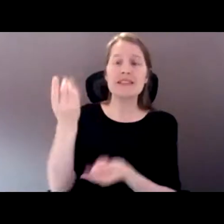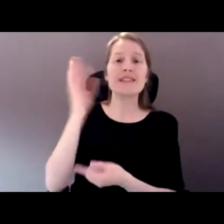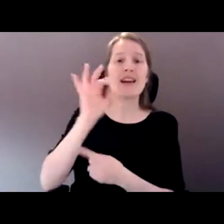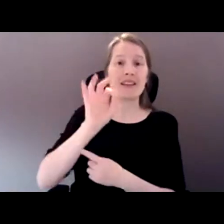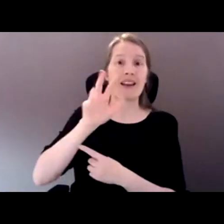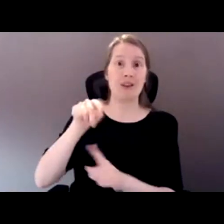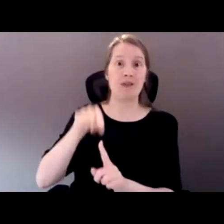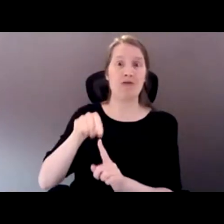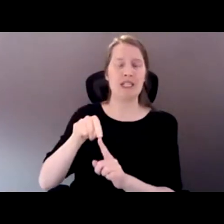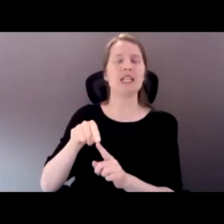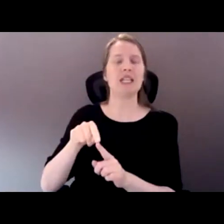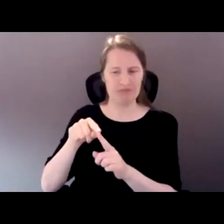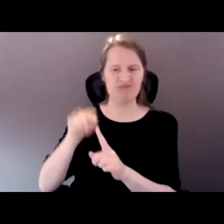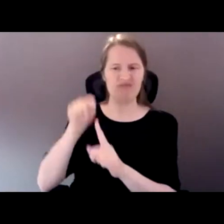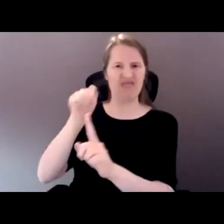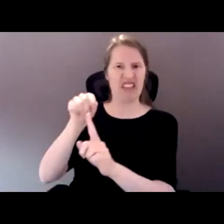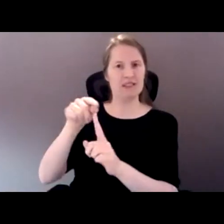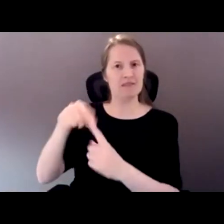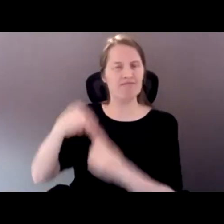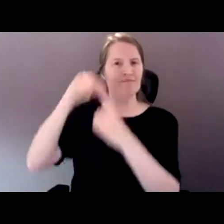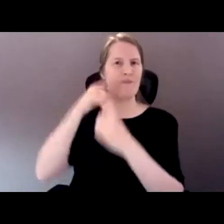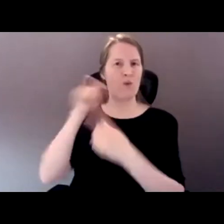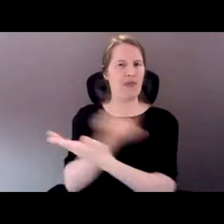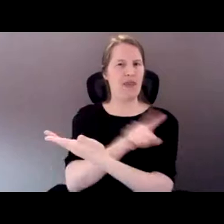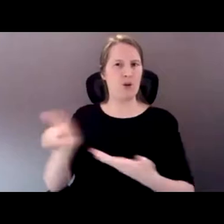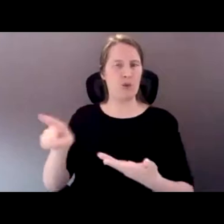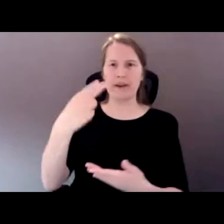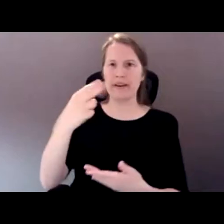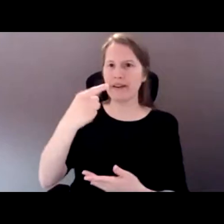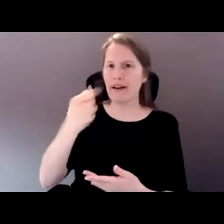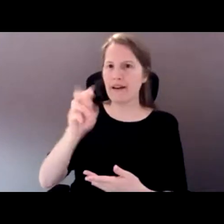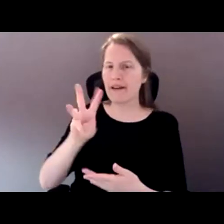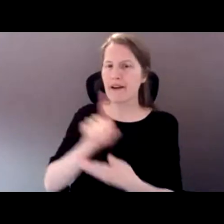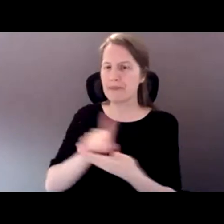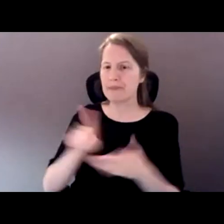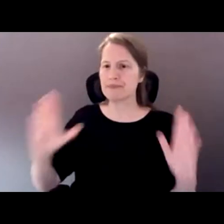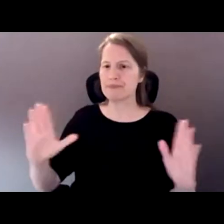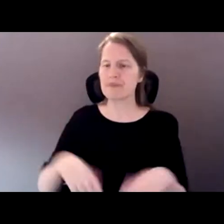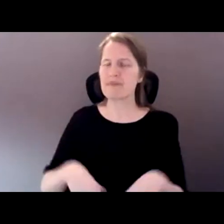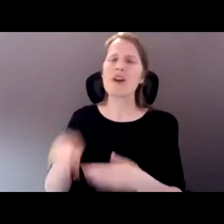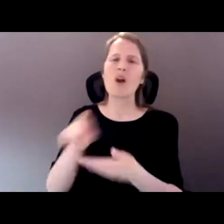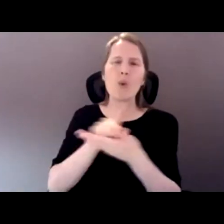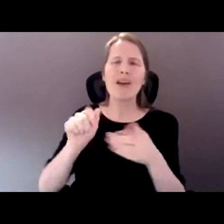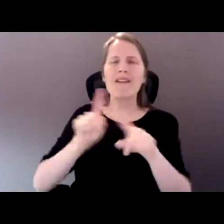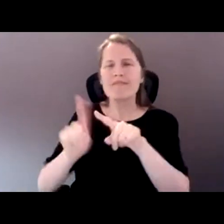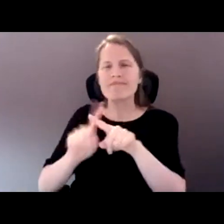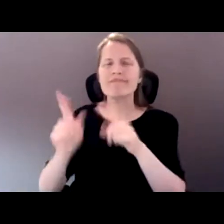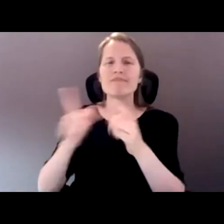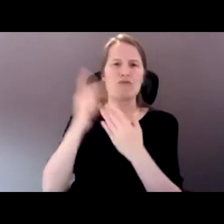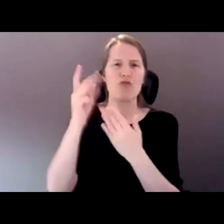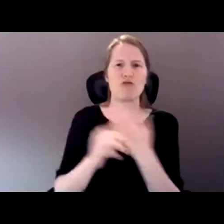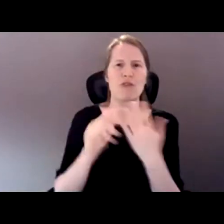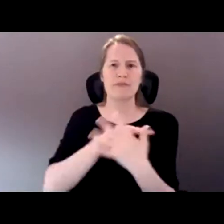served as the keynote to Northeastern's Holocaust and Genocide Awareness Week, which is a week of programming